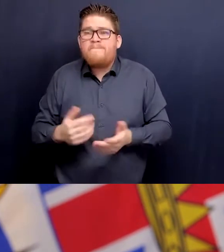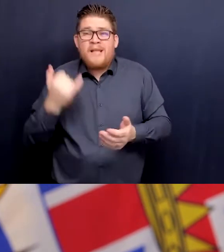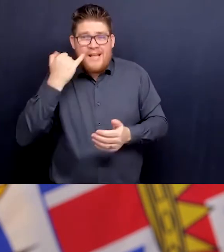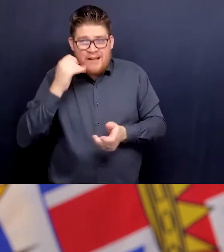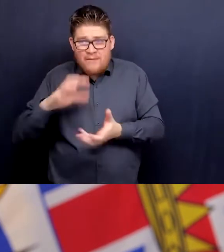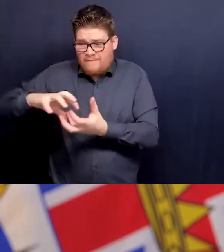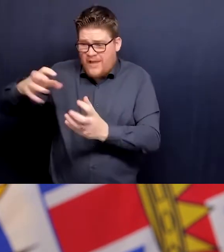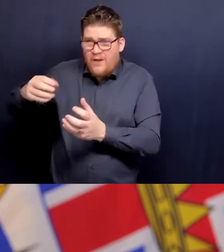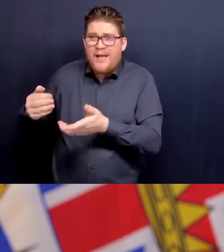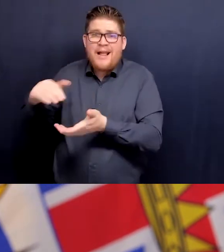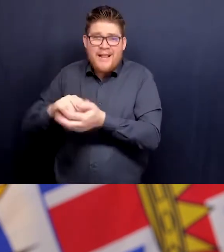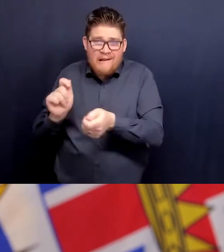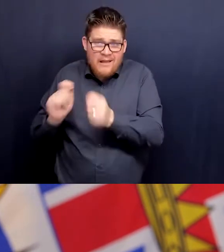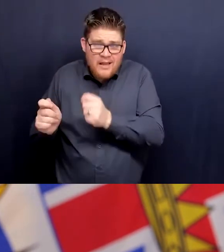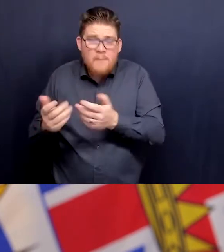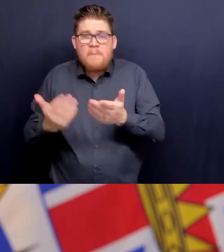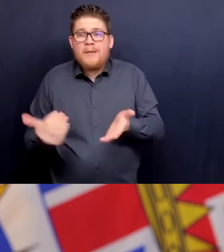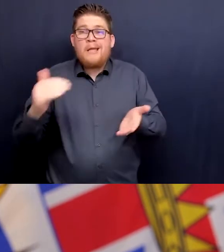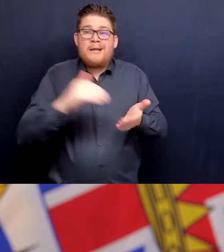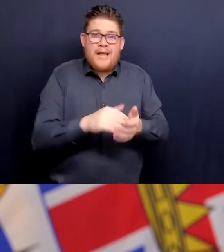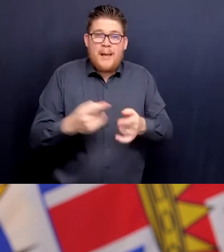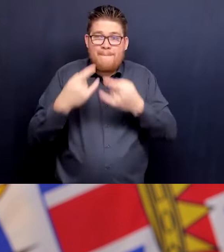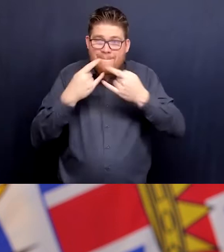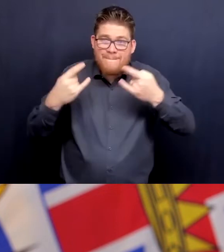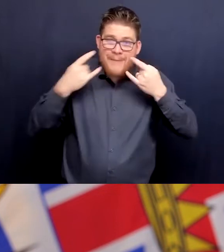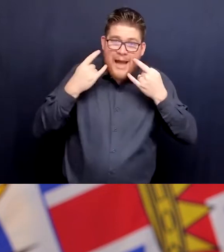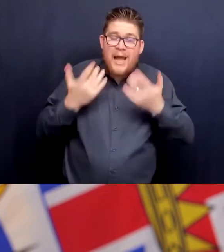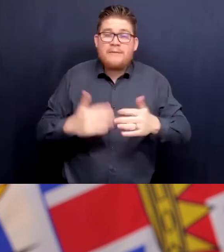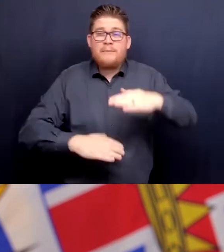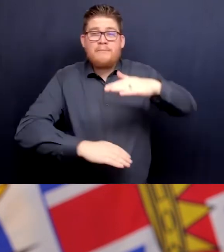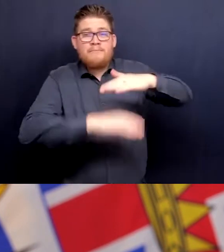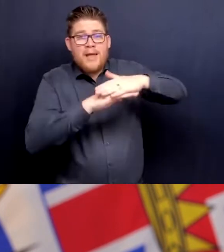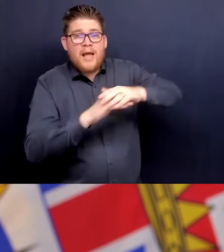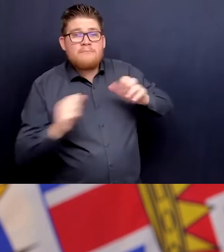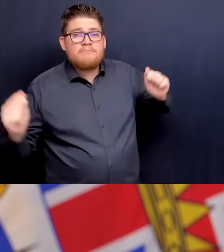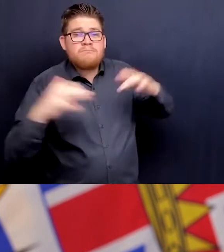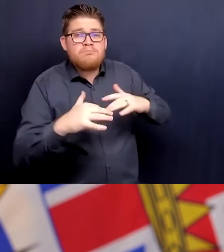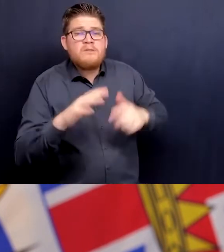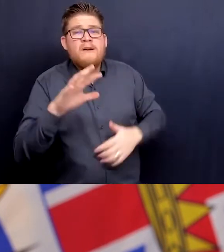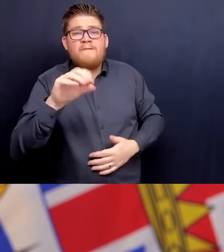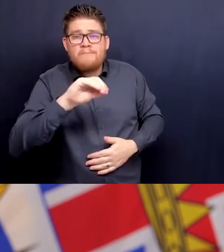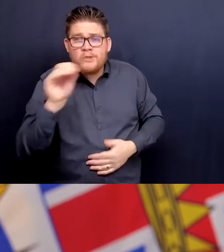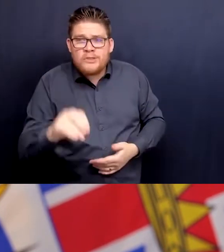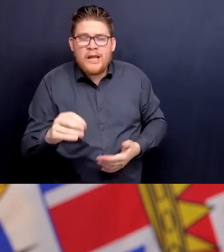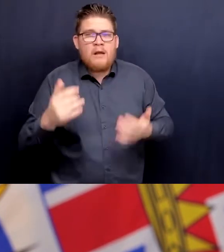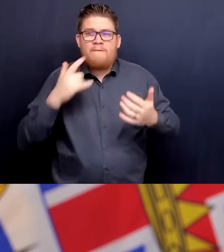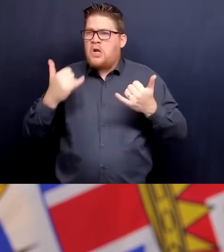limits in certain situations. But I think we're in a good place right now where we don't need that for this period of